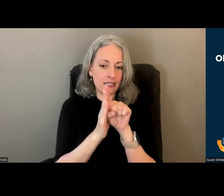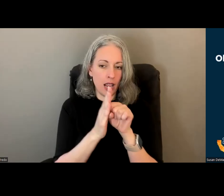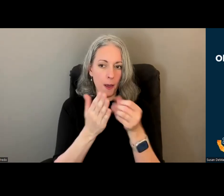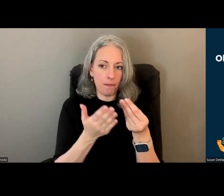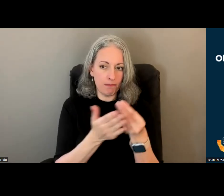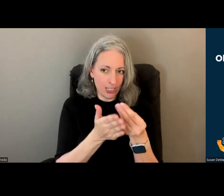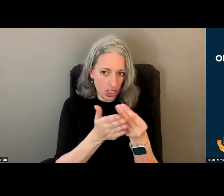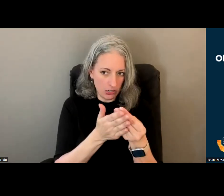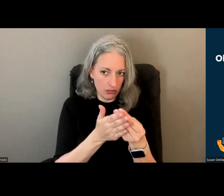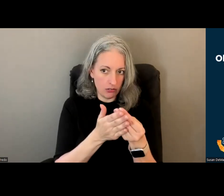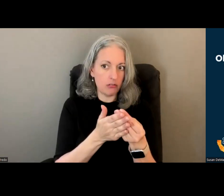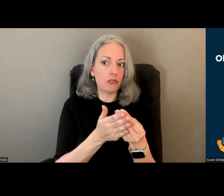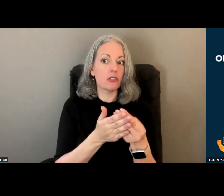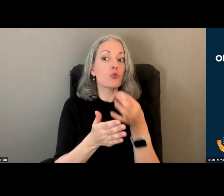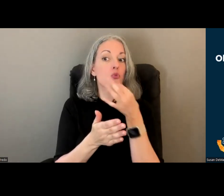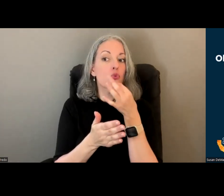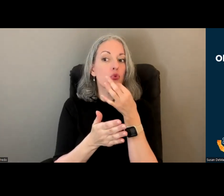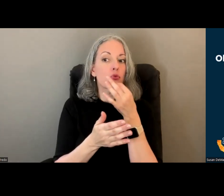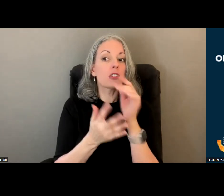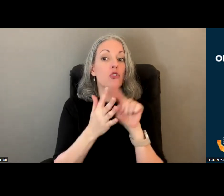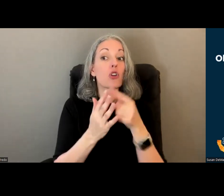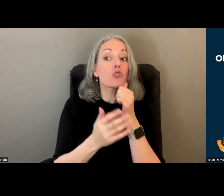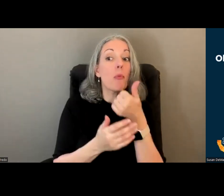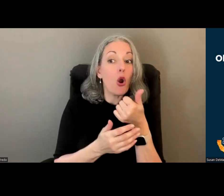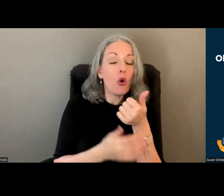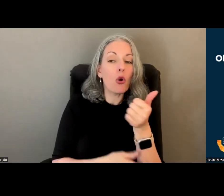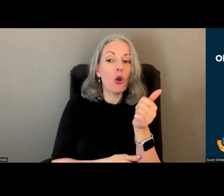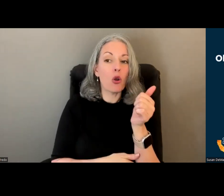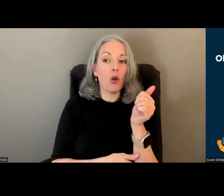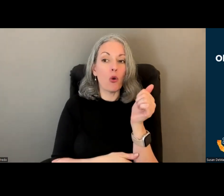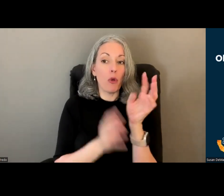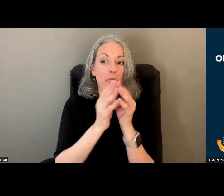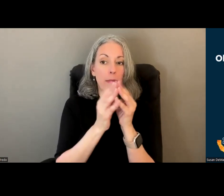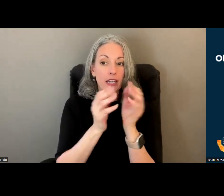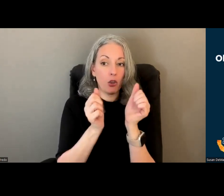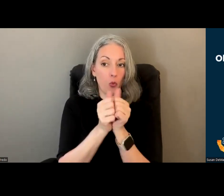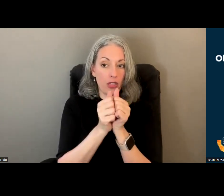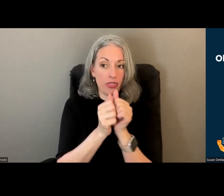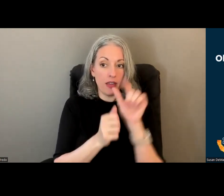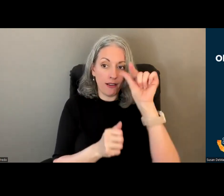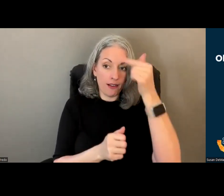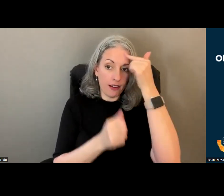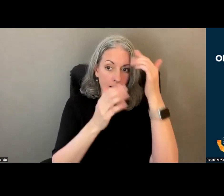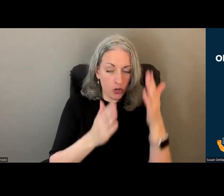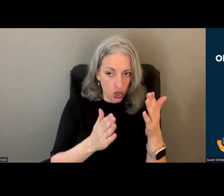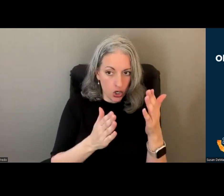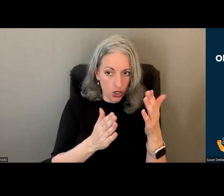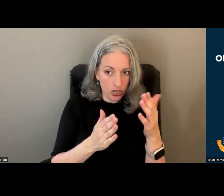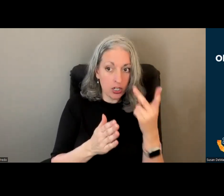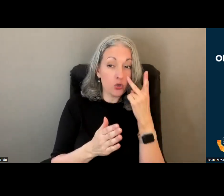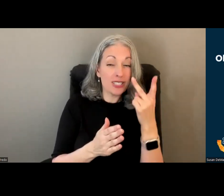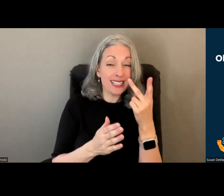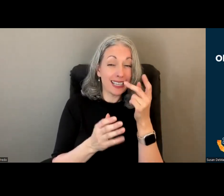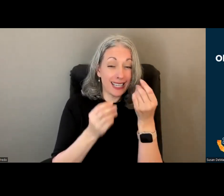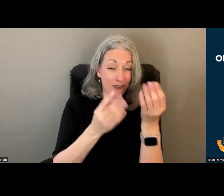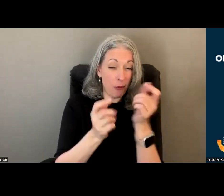Over the next several days, it will start tomorrow with the governor's press conference and officially be released early next week. You'll see details